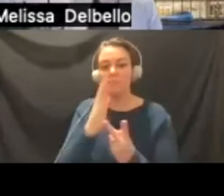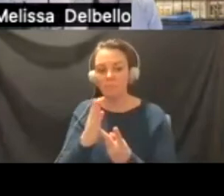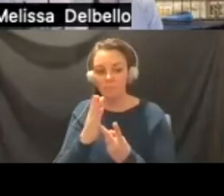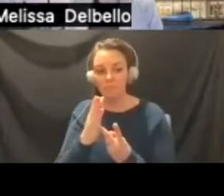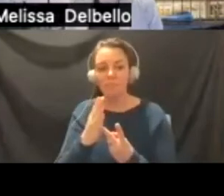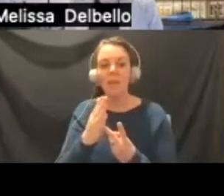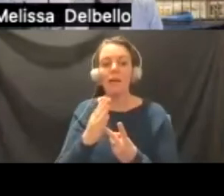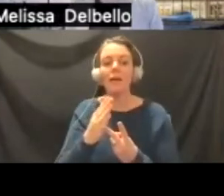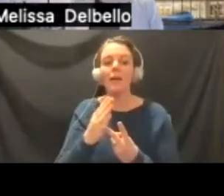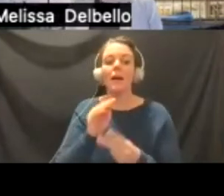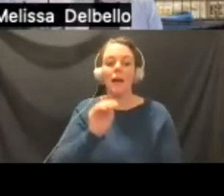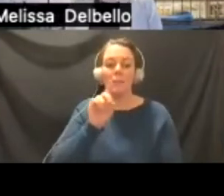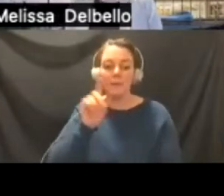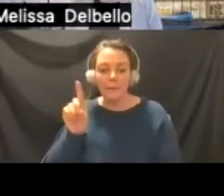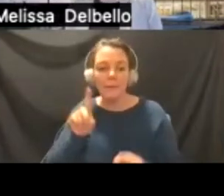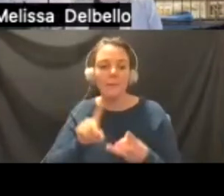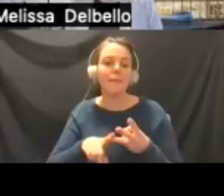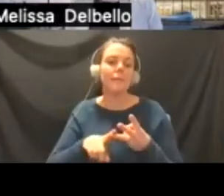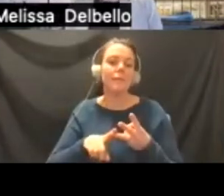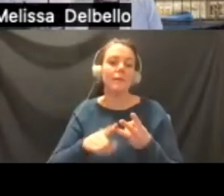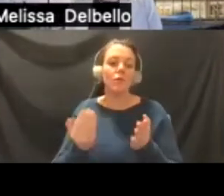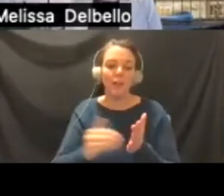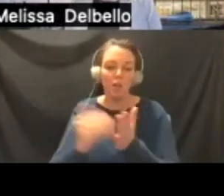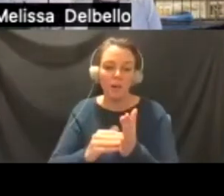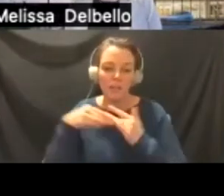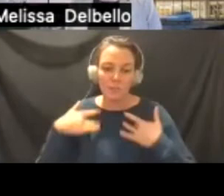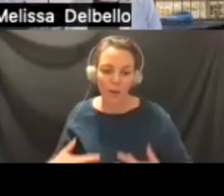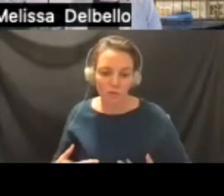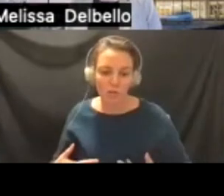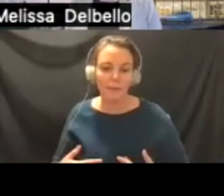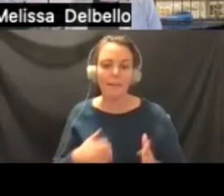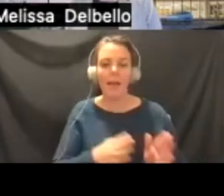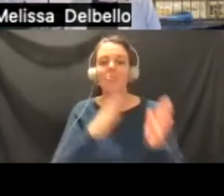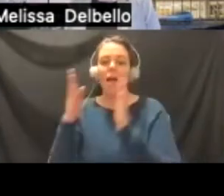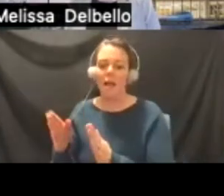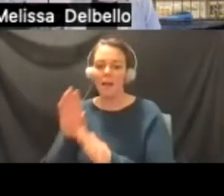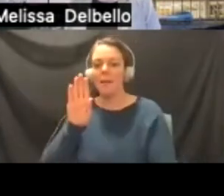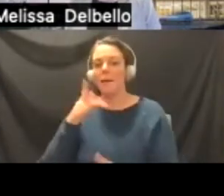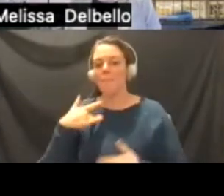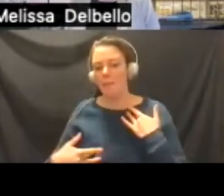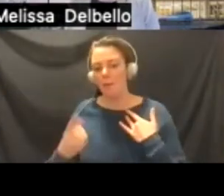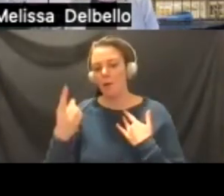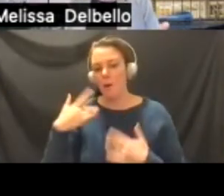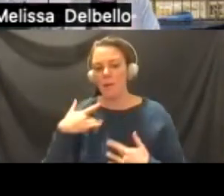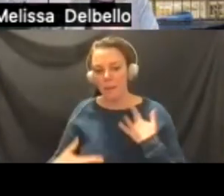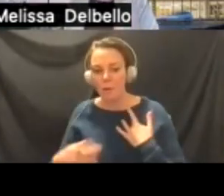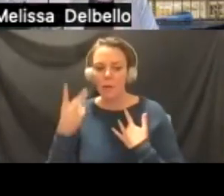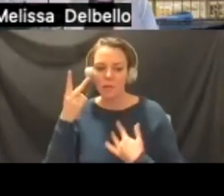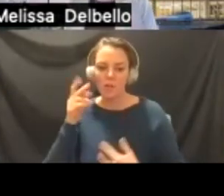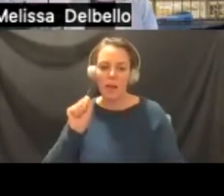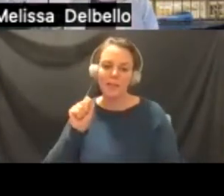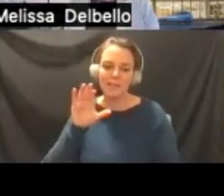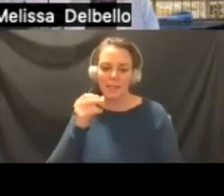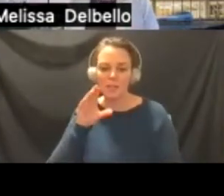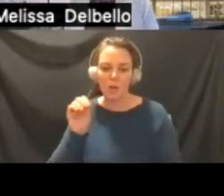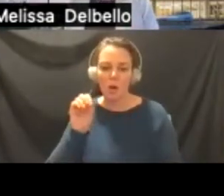depressive episode, recurrent depression, and then bipolar 1, bipolar 2, and schizoaffective